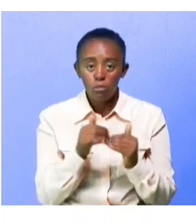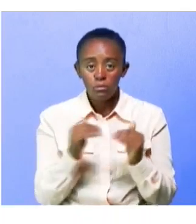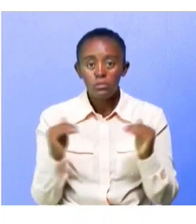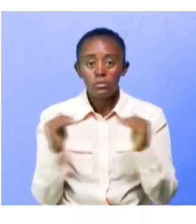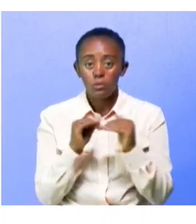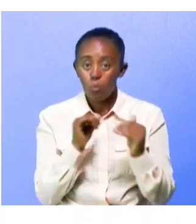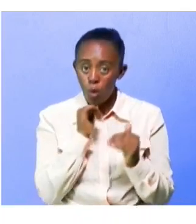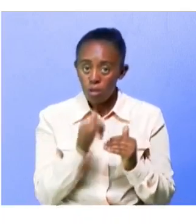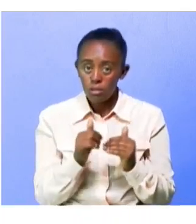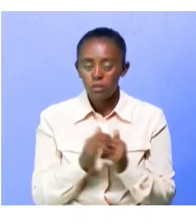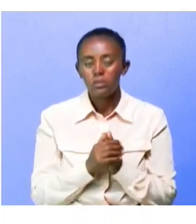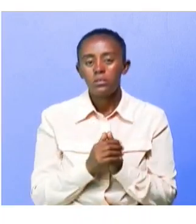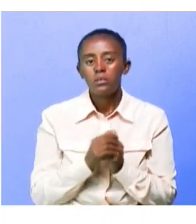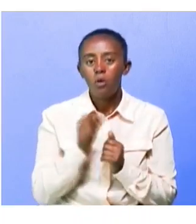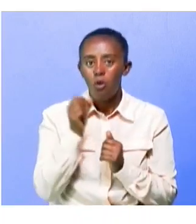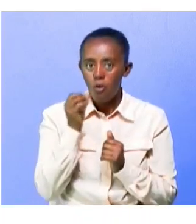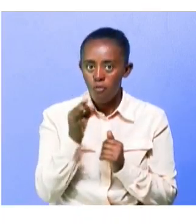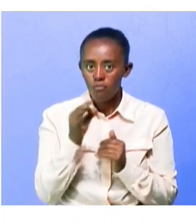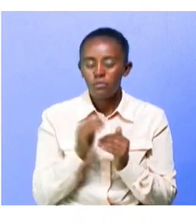of